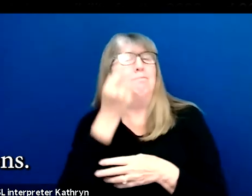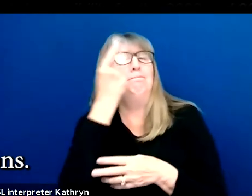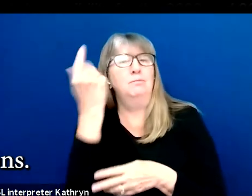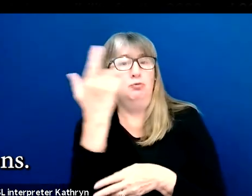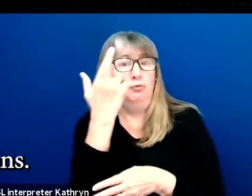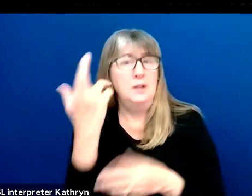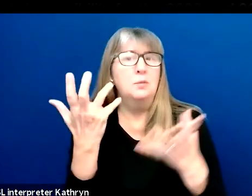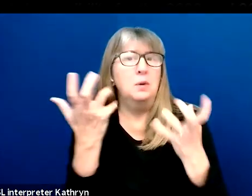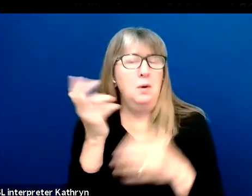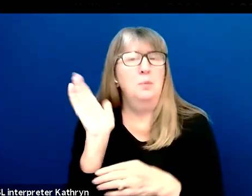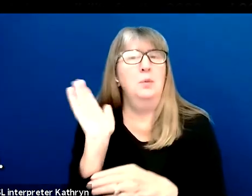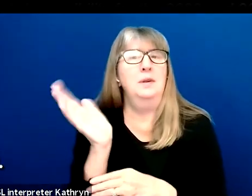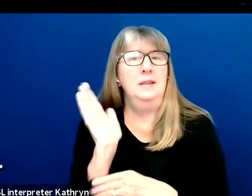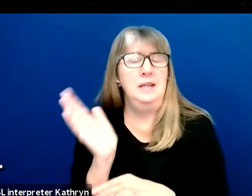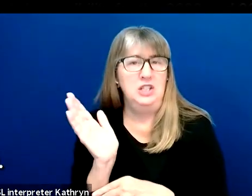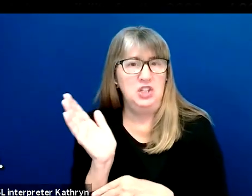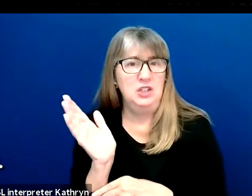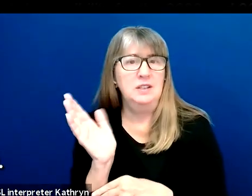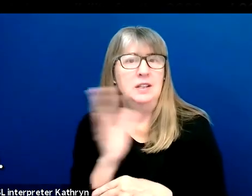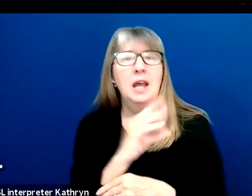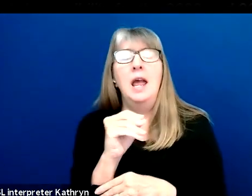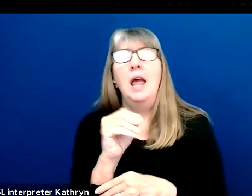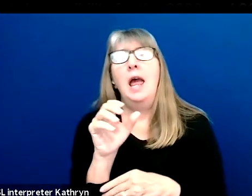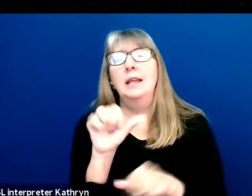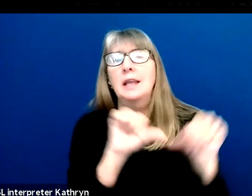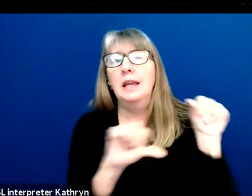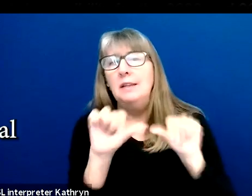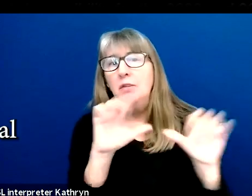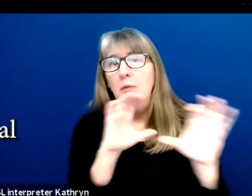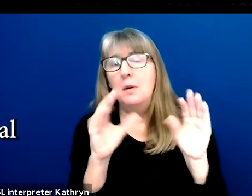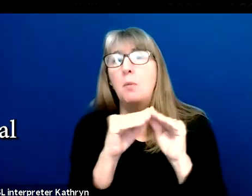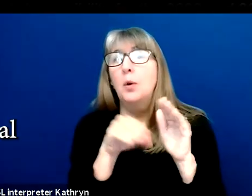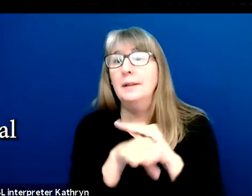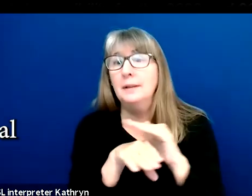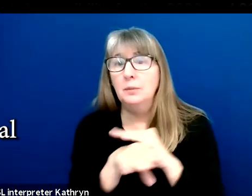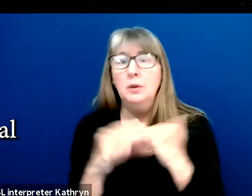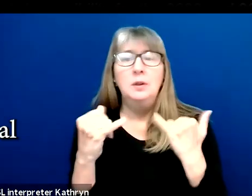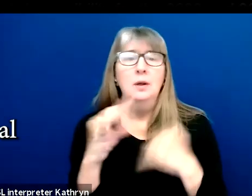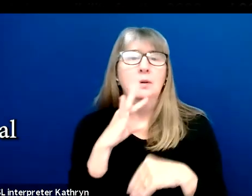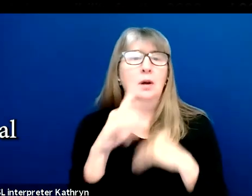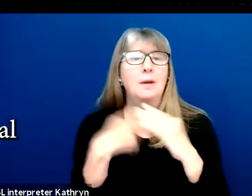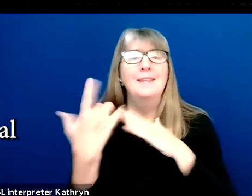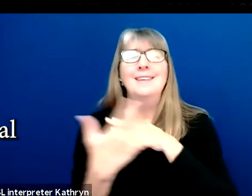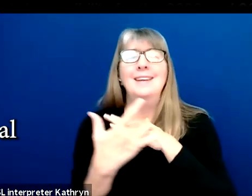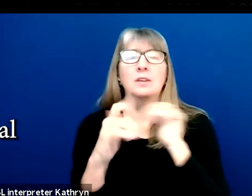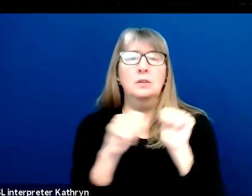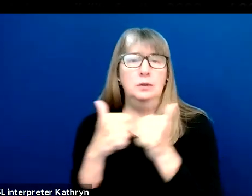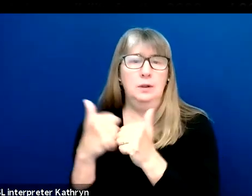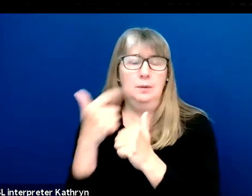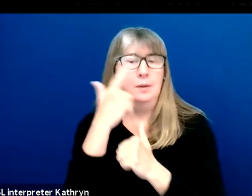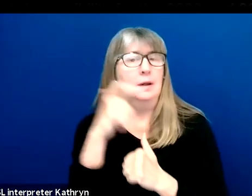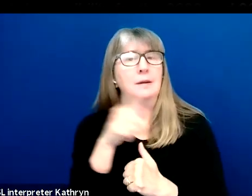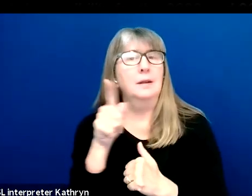make presentations and scientific communication more accessible. So I'm going to talk about the technical challenges because they're not